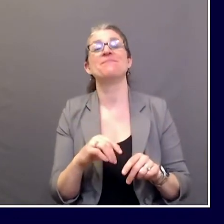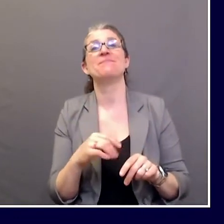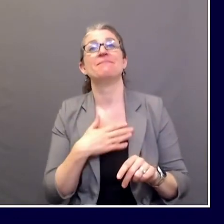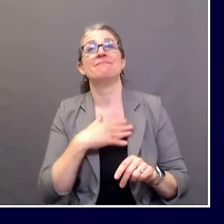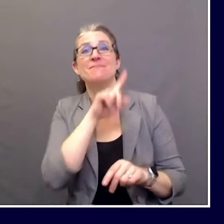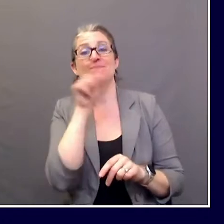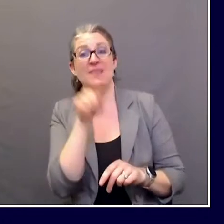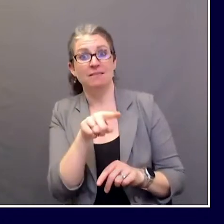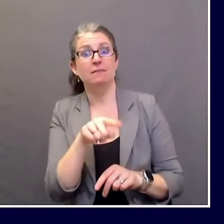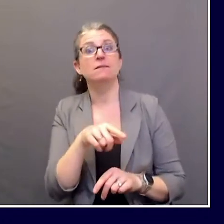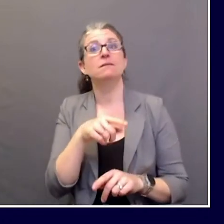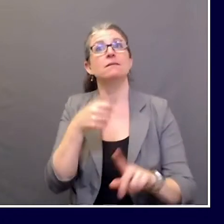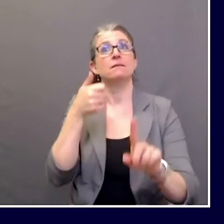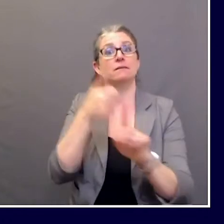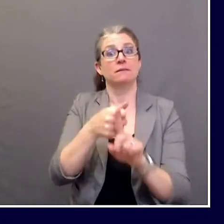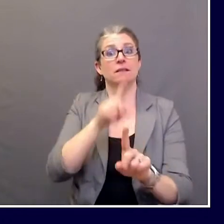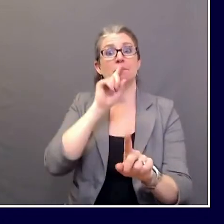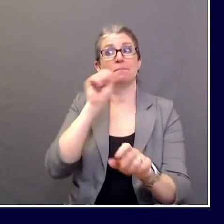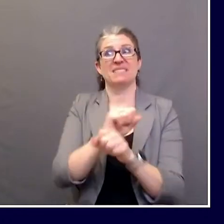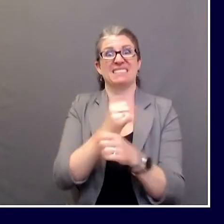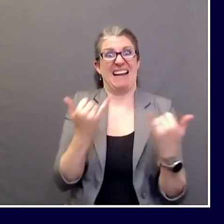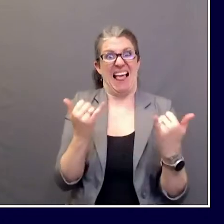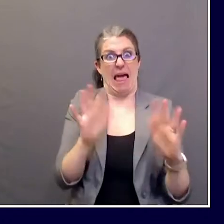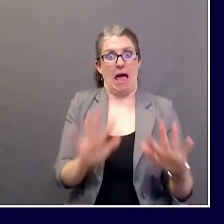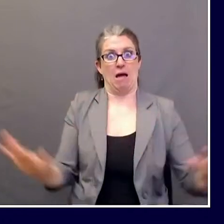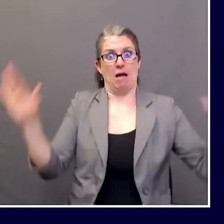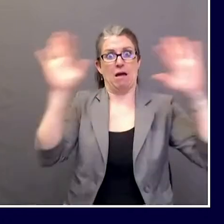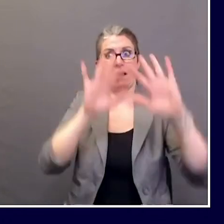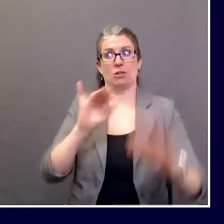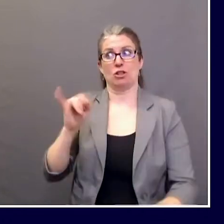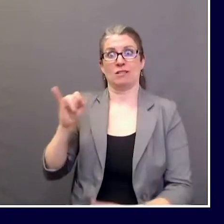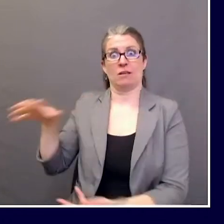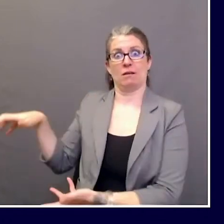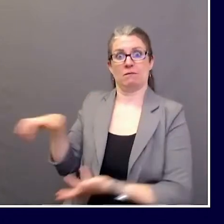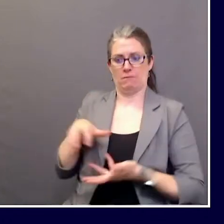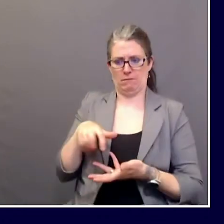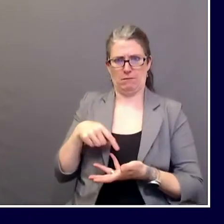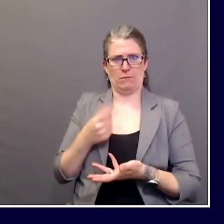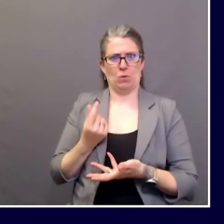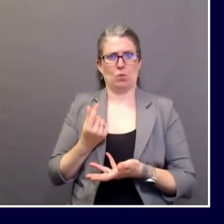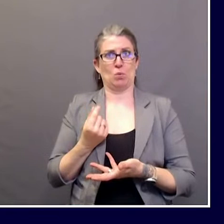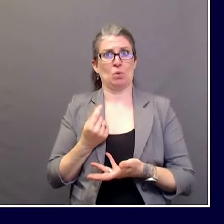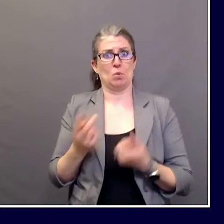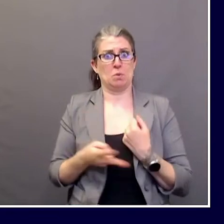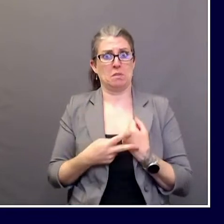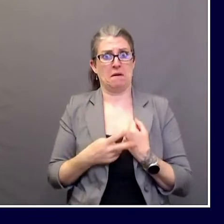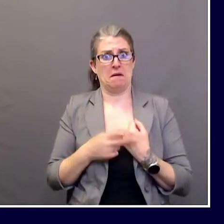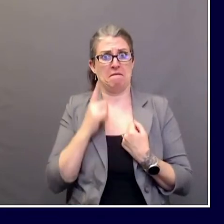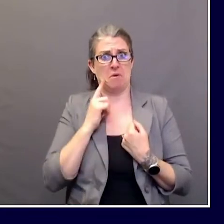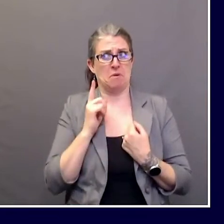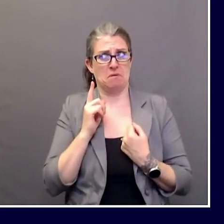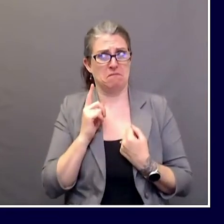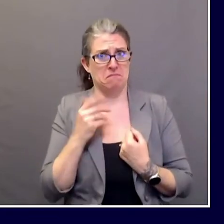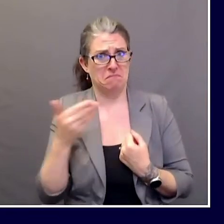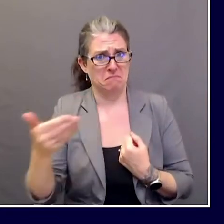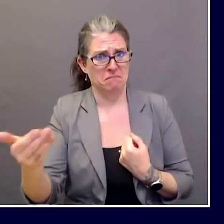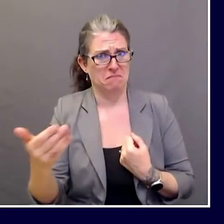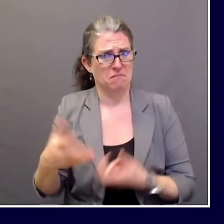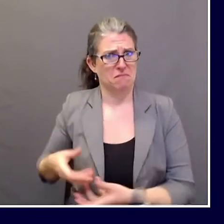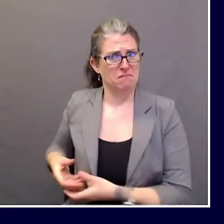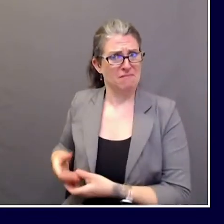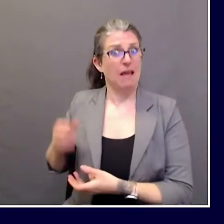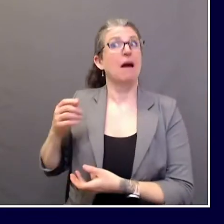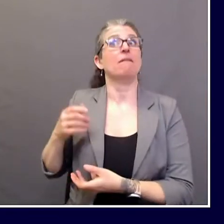future use? Should they be given the all clear? Absolutely, Mel. It's a great question. What we have indicated to providers